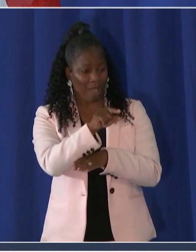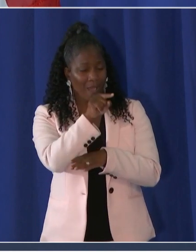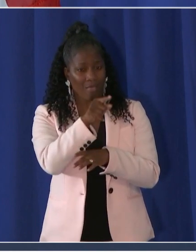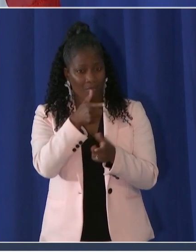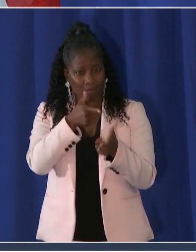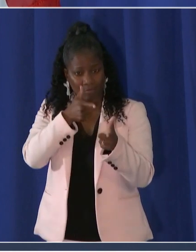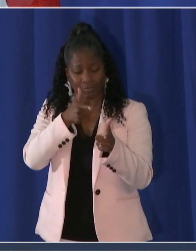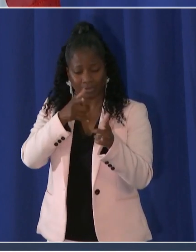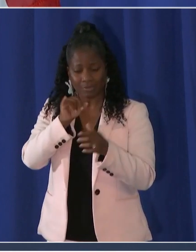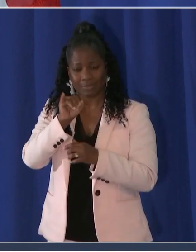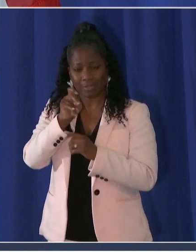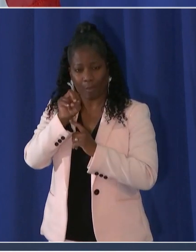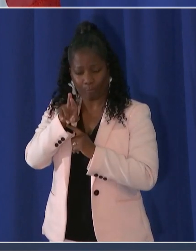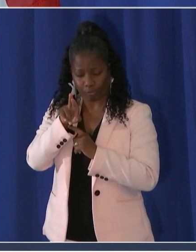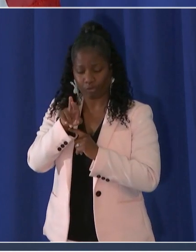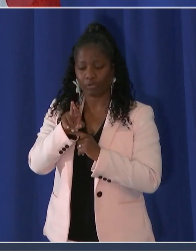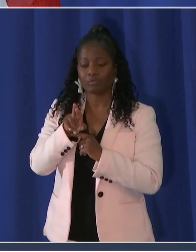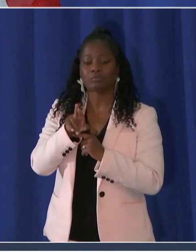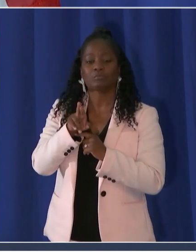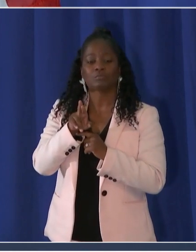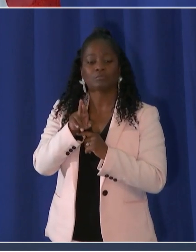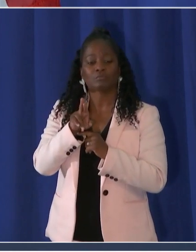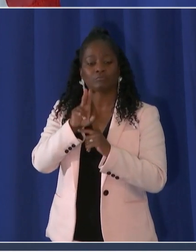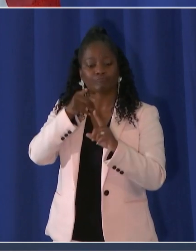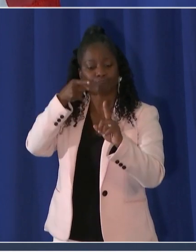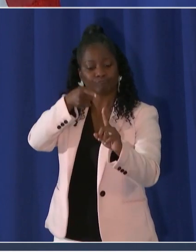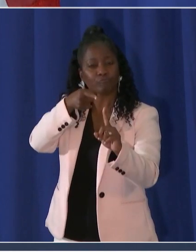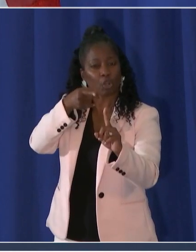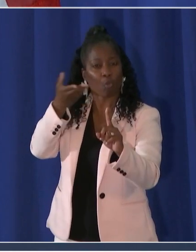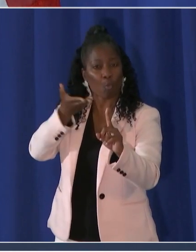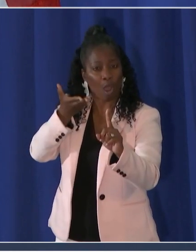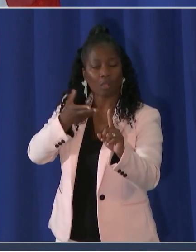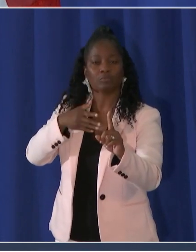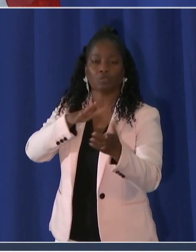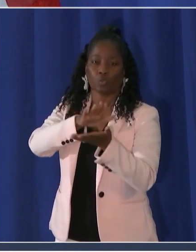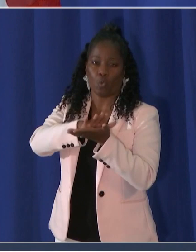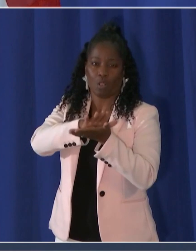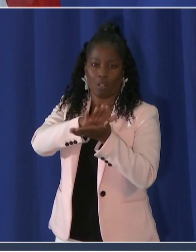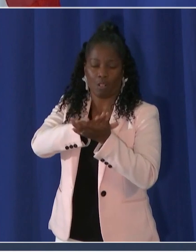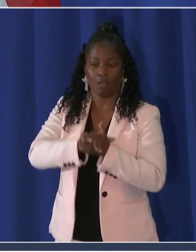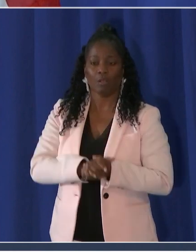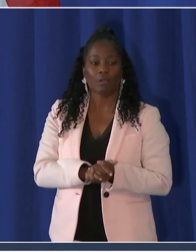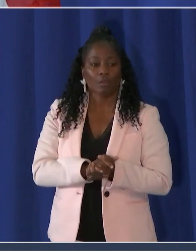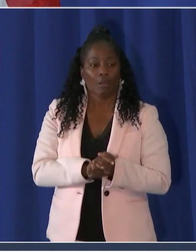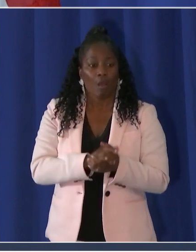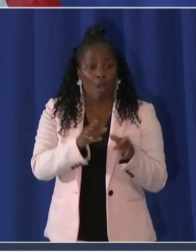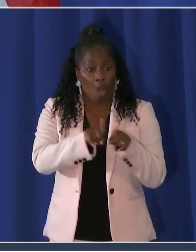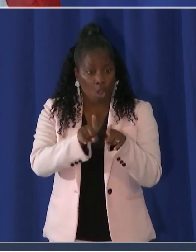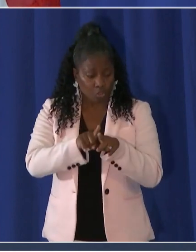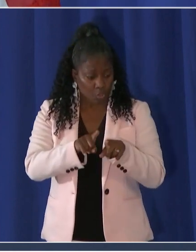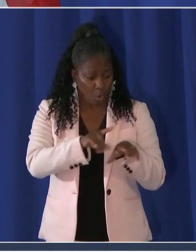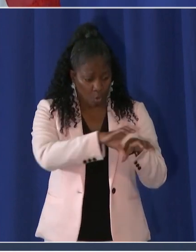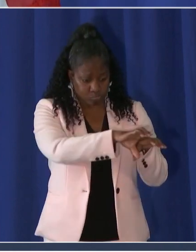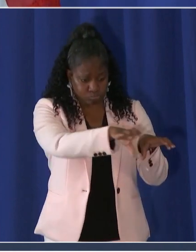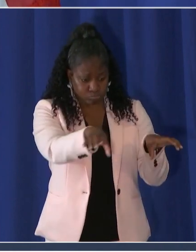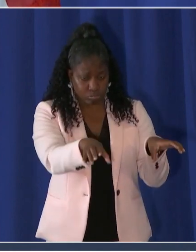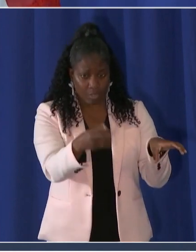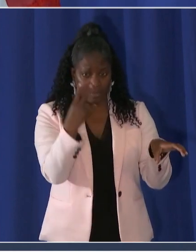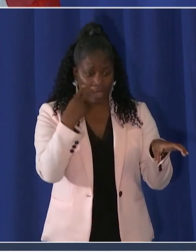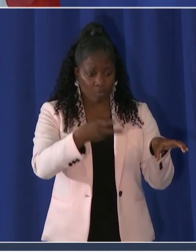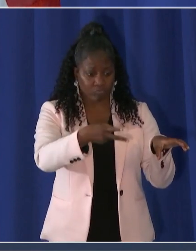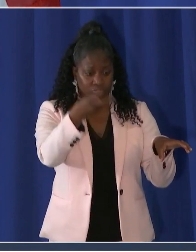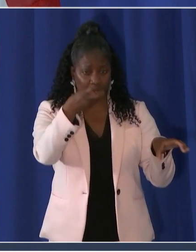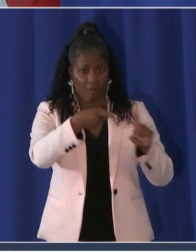towards a school. Additionally, to my left are firearms, include firearms that were taken